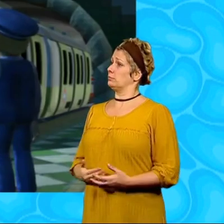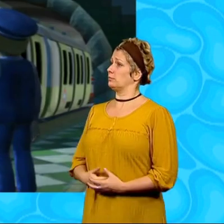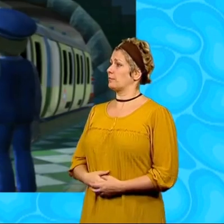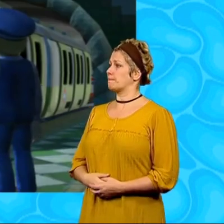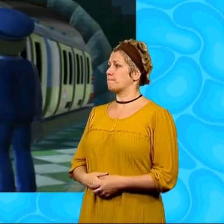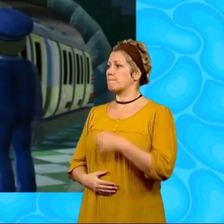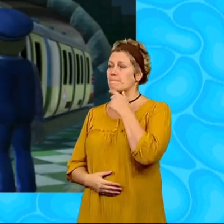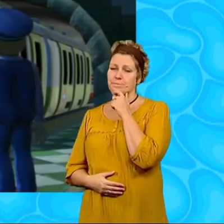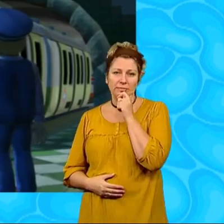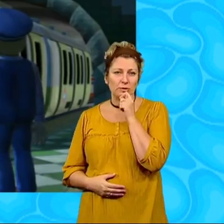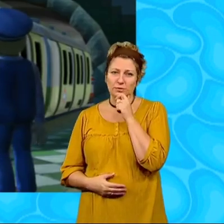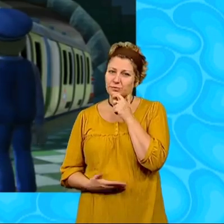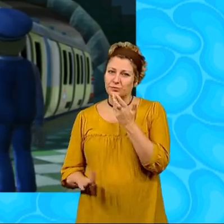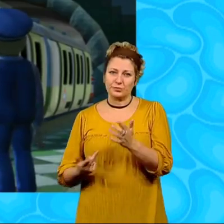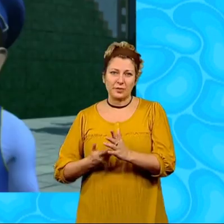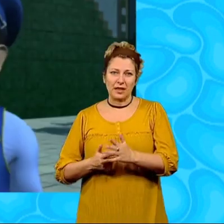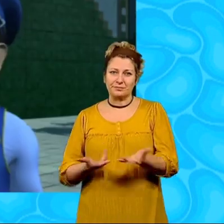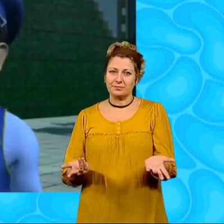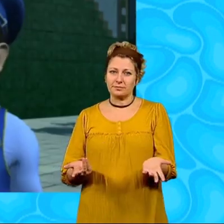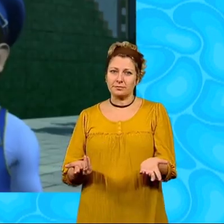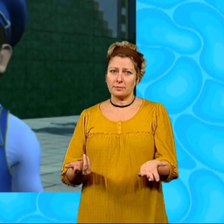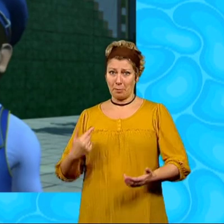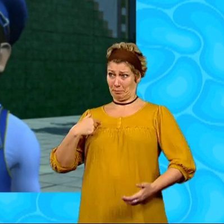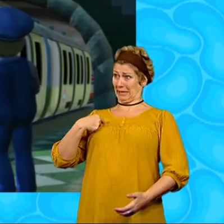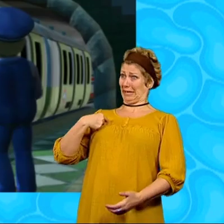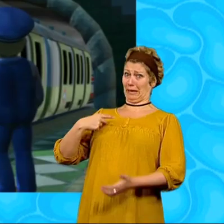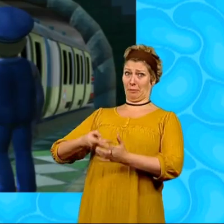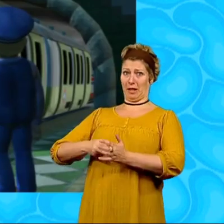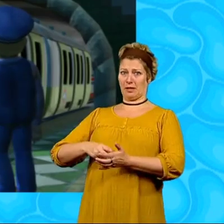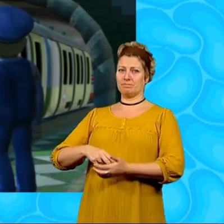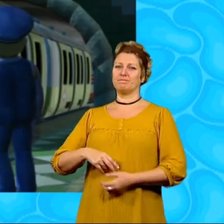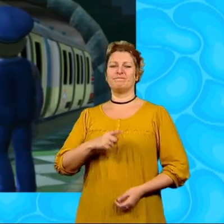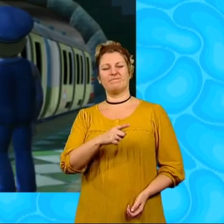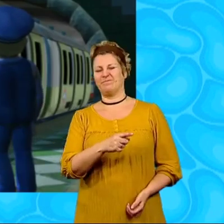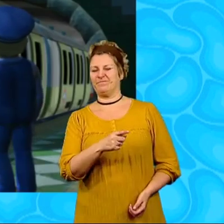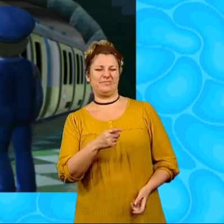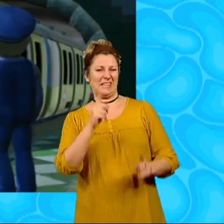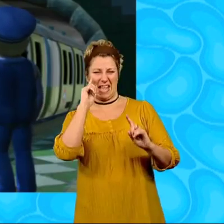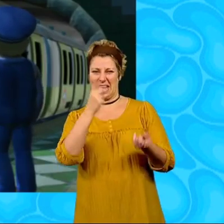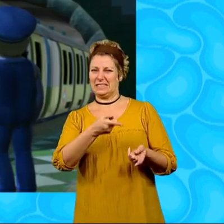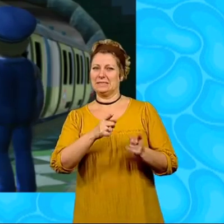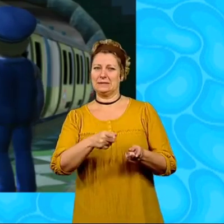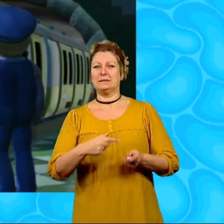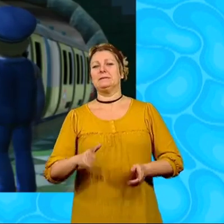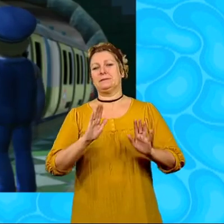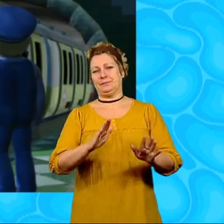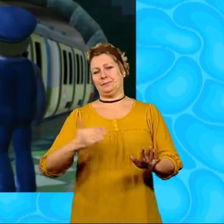Your plan didn't work, I'm afraid, Ernie. My plan? I'm taking you off the case. From now on, you must leave the detective